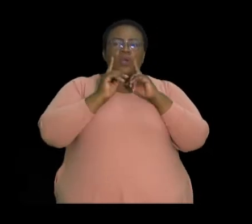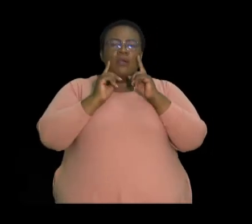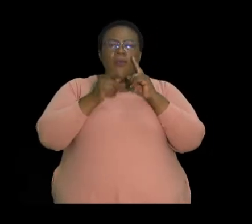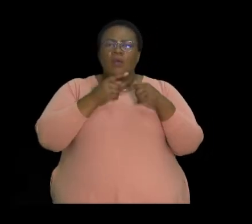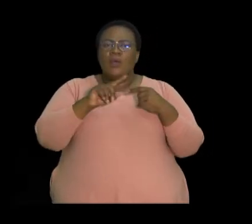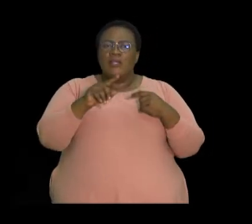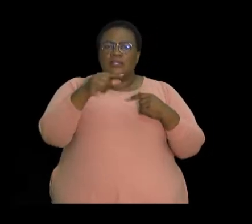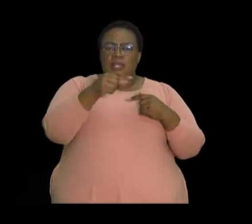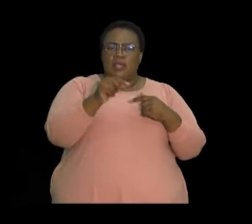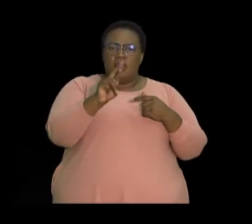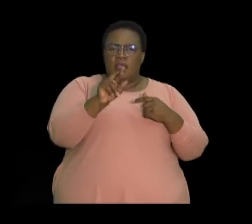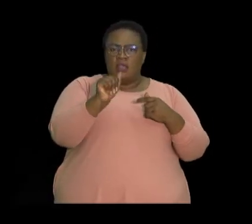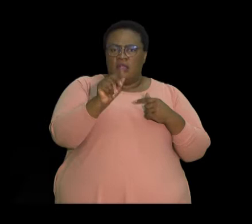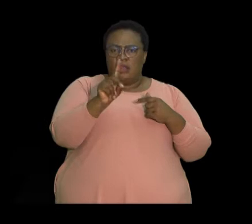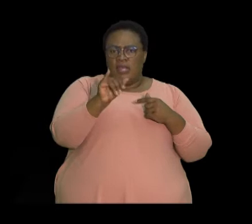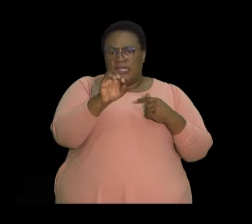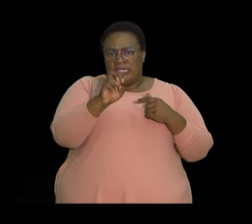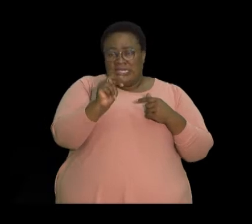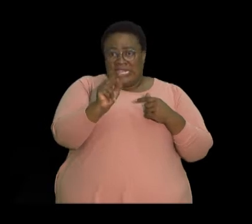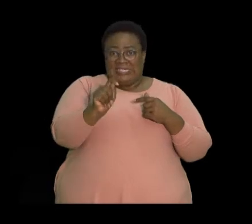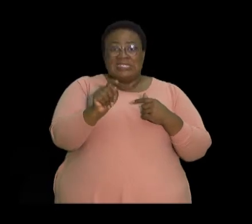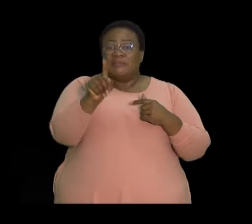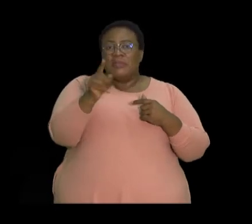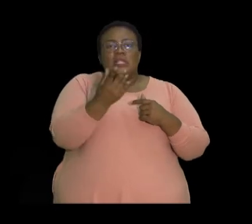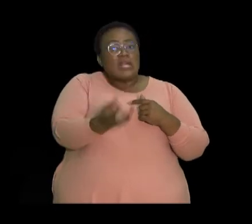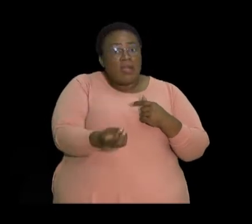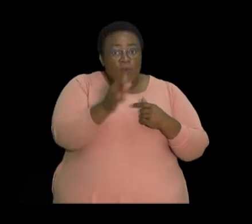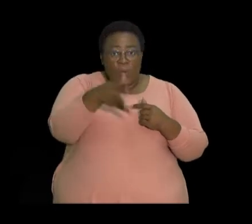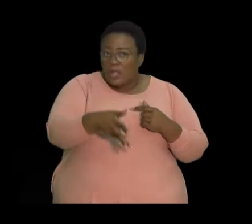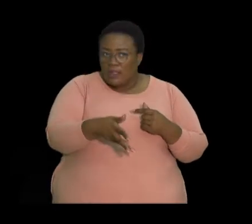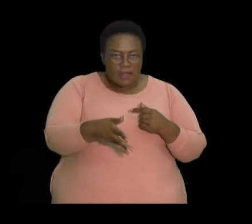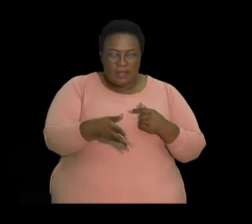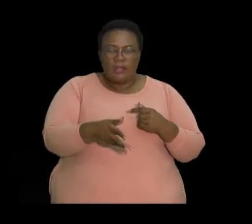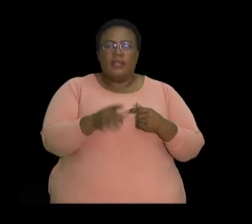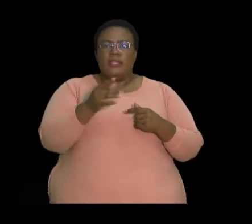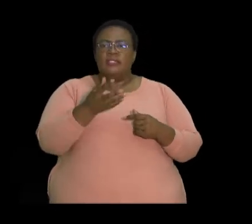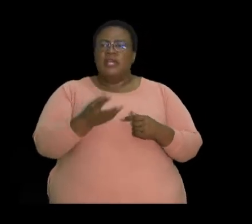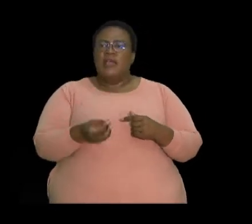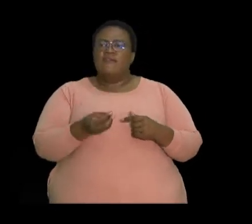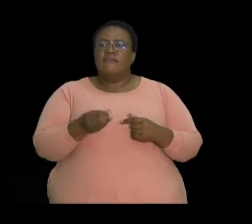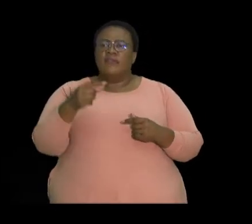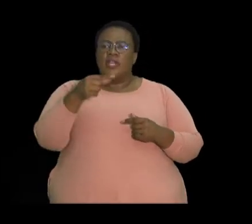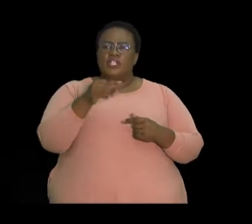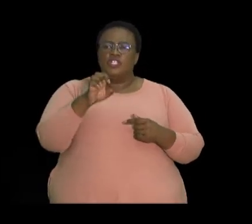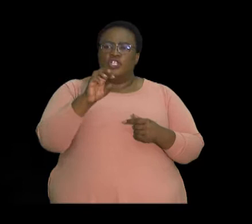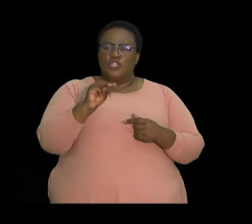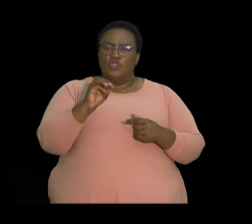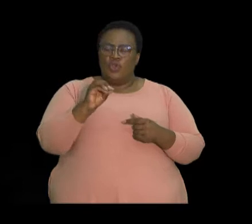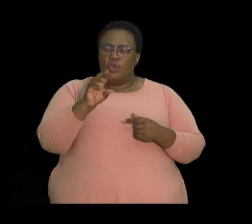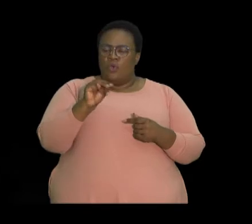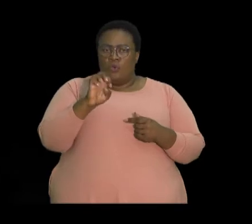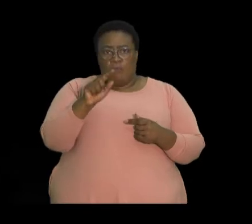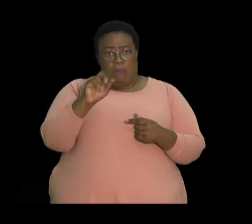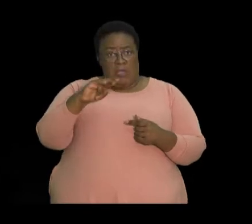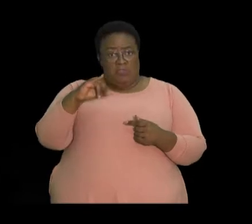about gradient here, that this would not really have a gradient. It forms what we call a geometric pattern, and